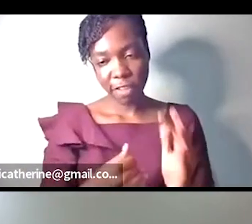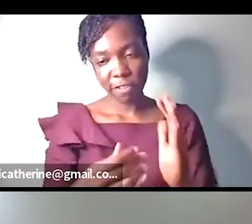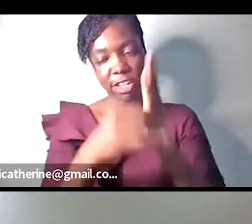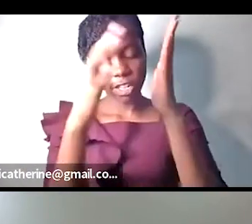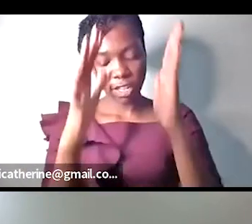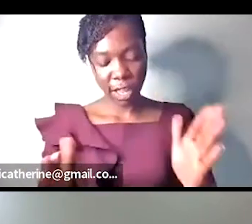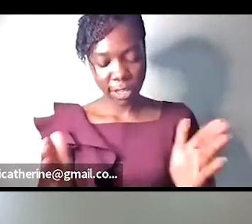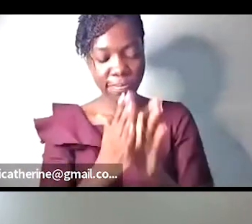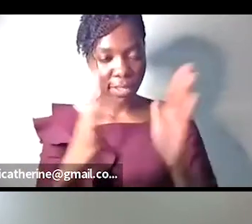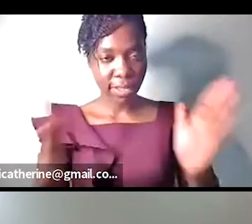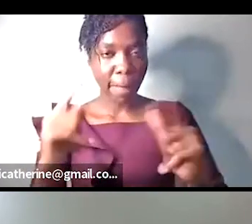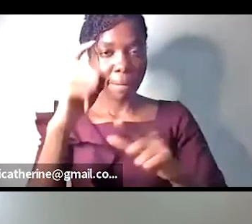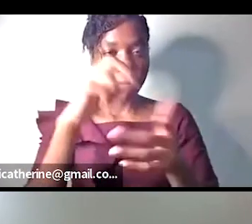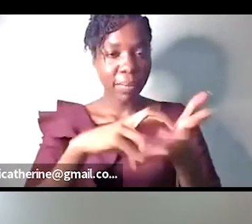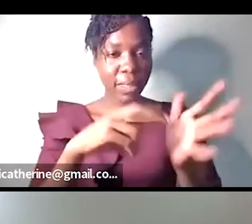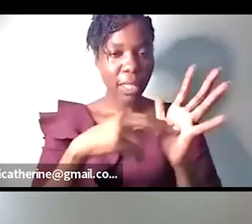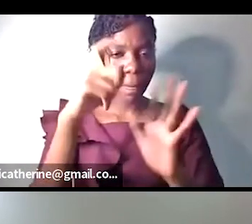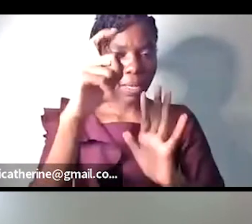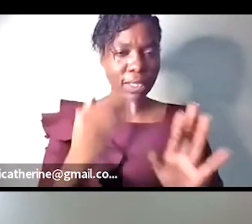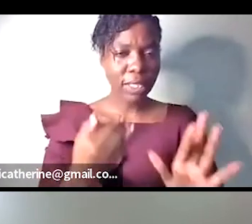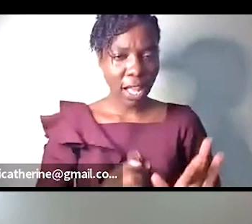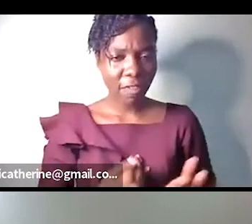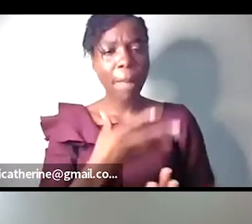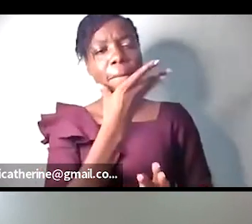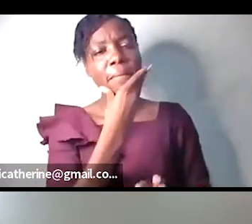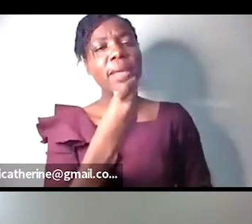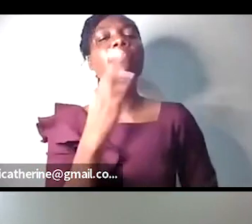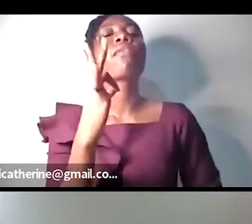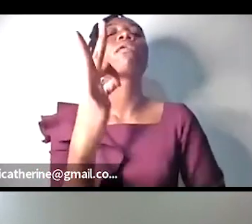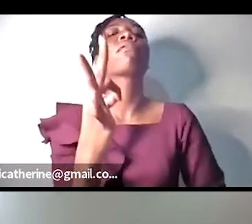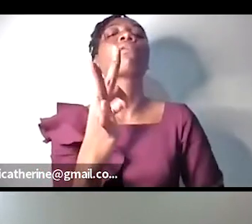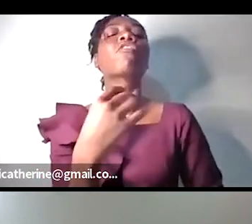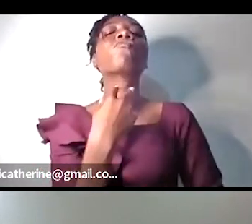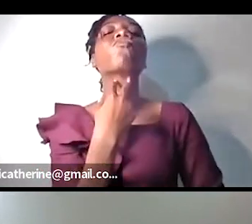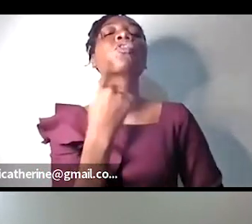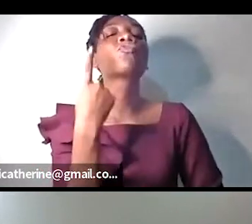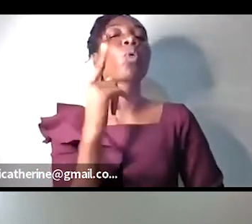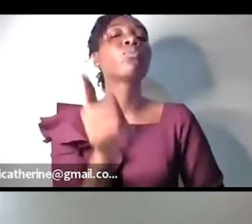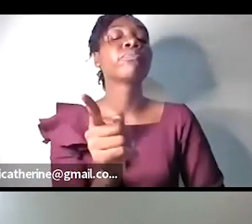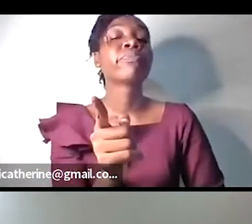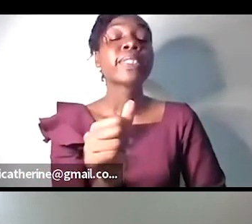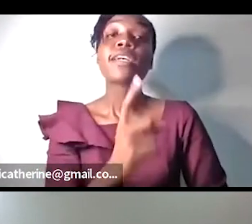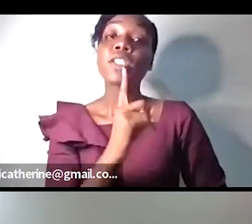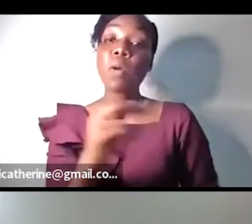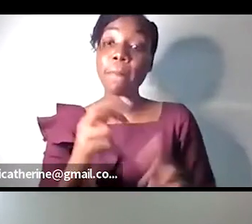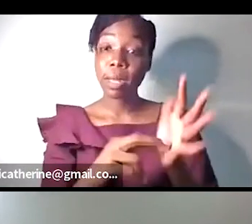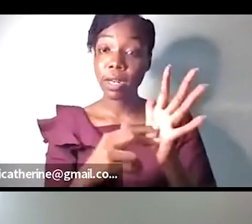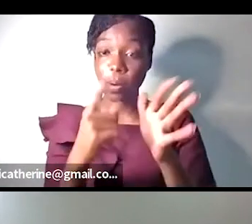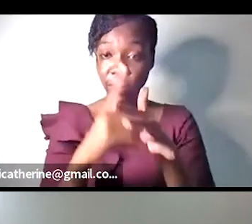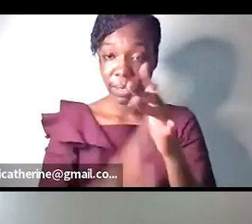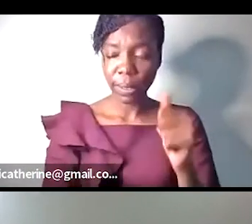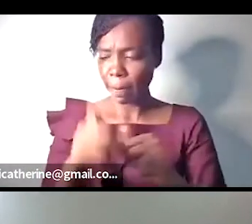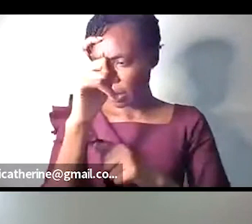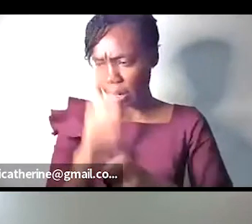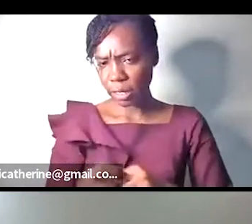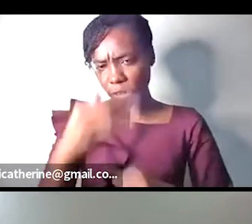you need to have at least 3 men that will speak for you. So what does that mean? Now, you need to forget